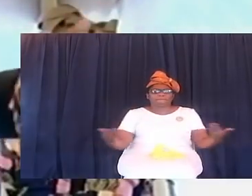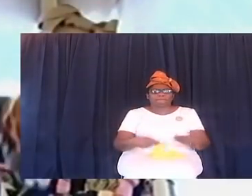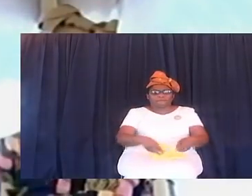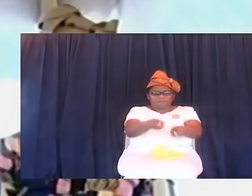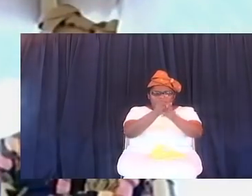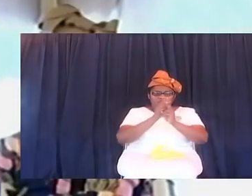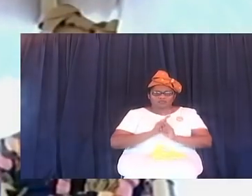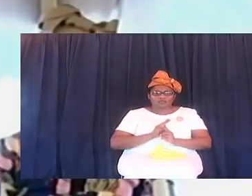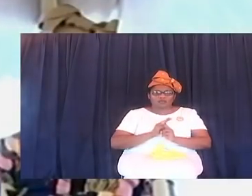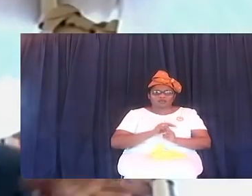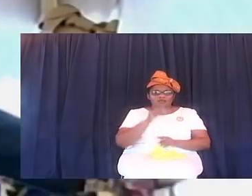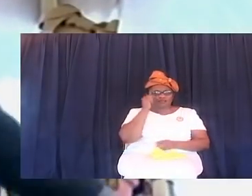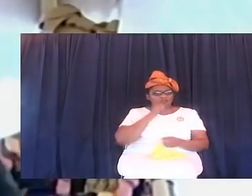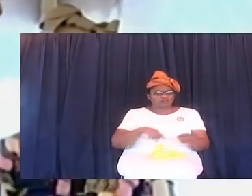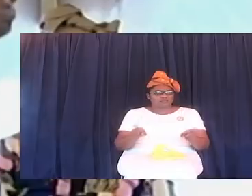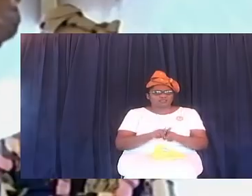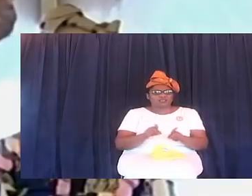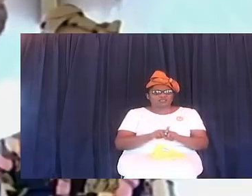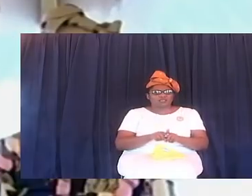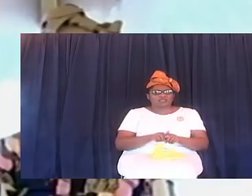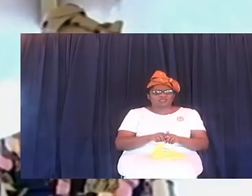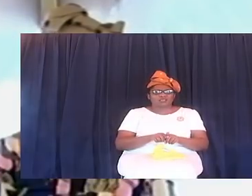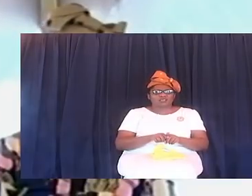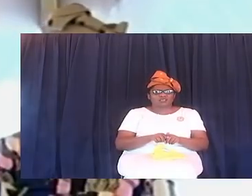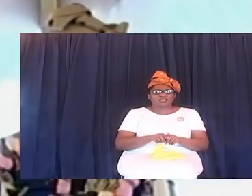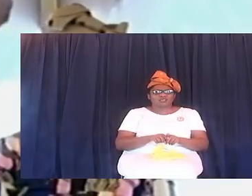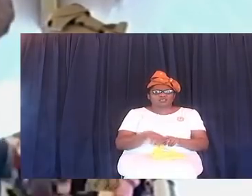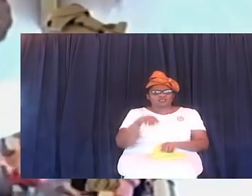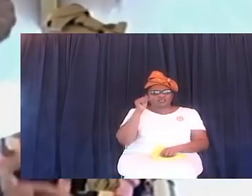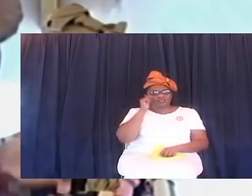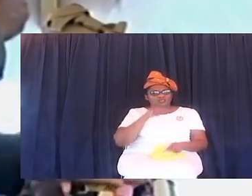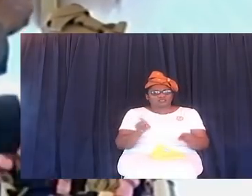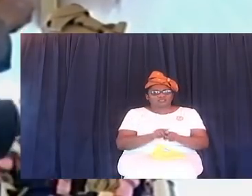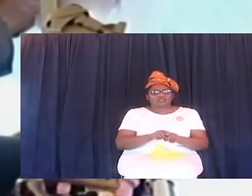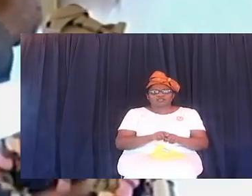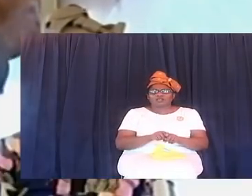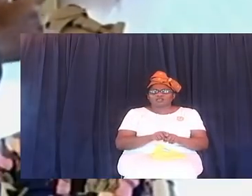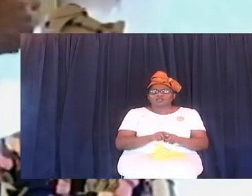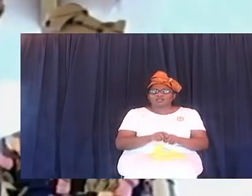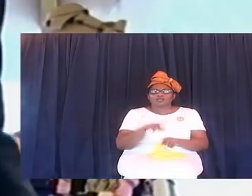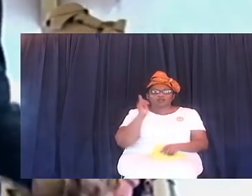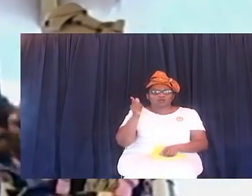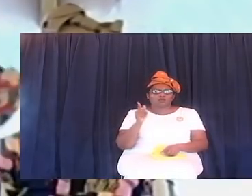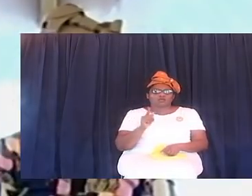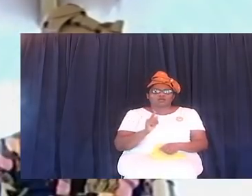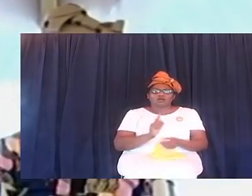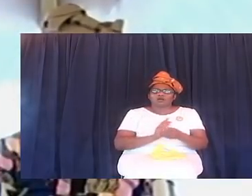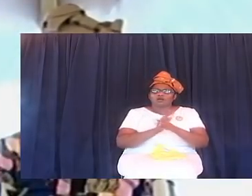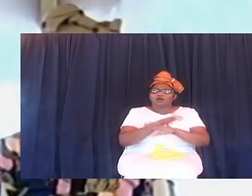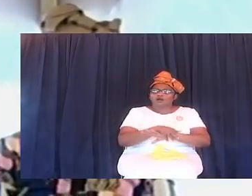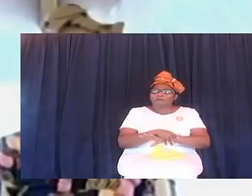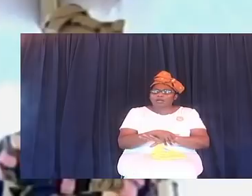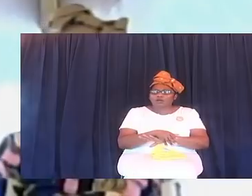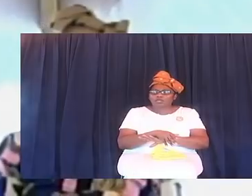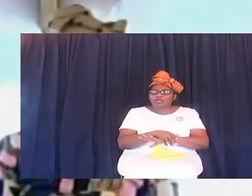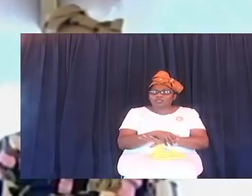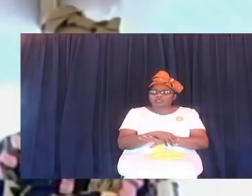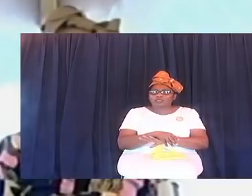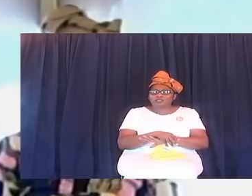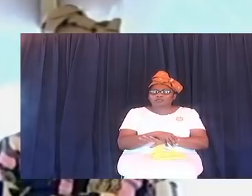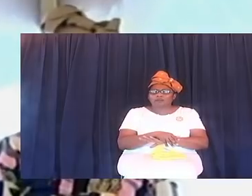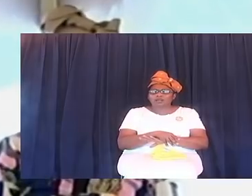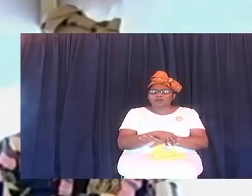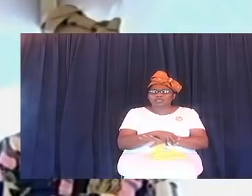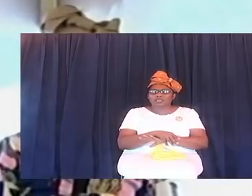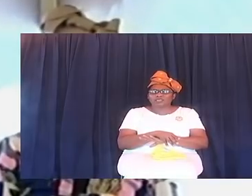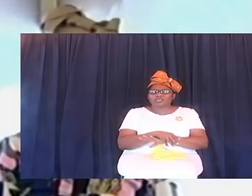sister, but truly she probably looking over balcony saying, boy, I wish all of you could come up now, because what I'm feeling, imagine this joy you're feeling now